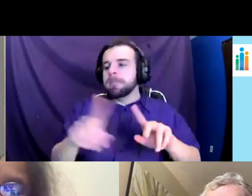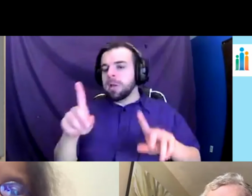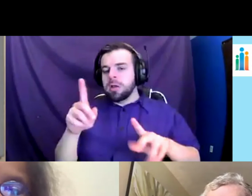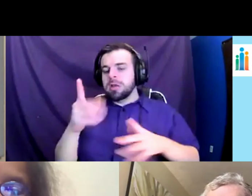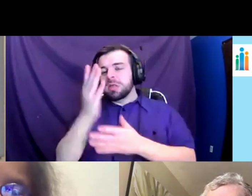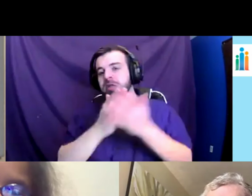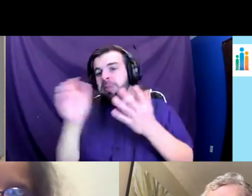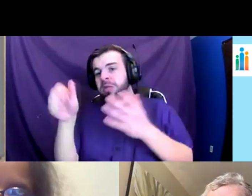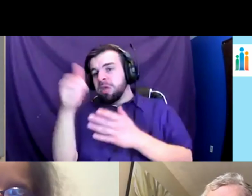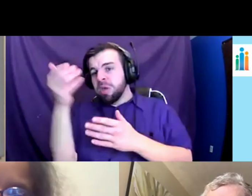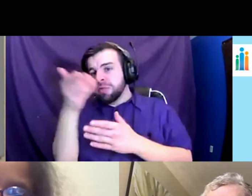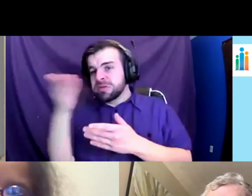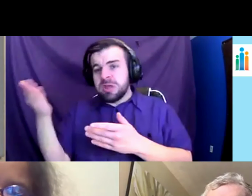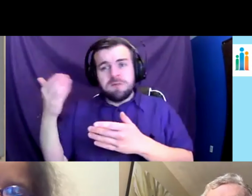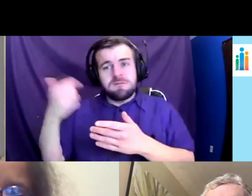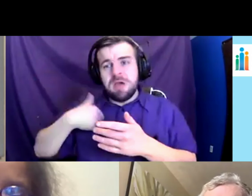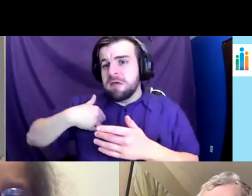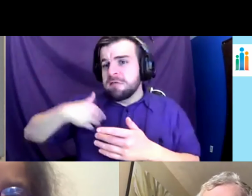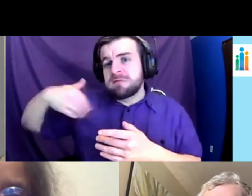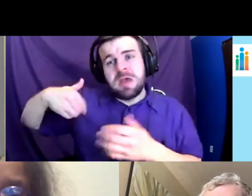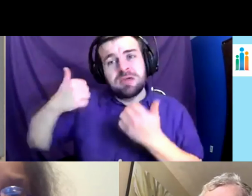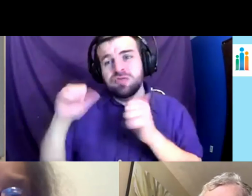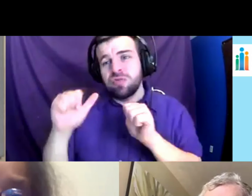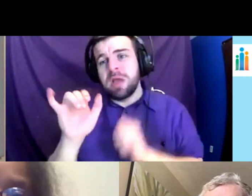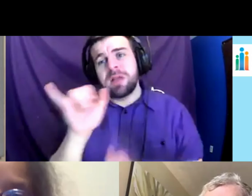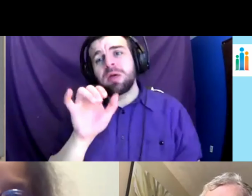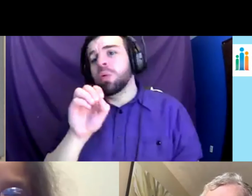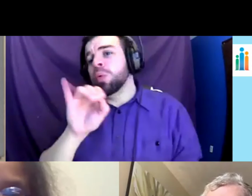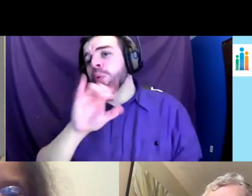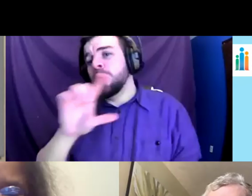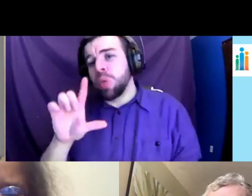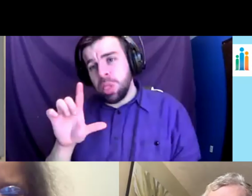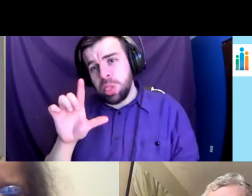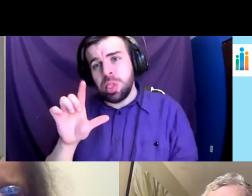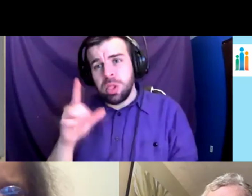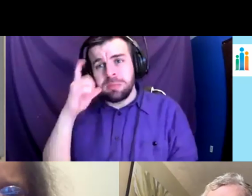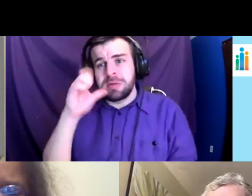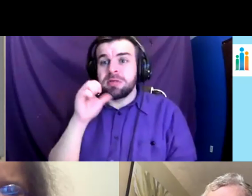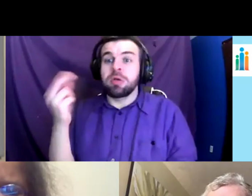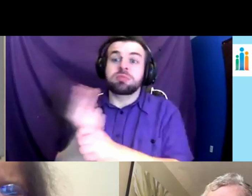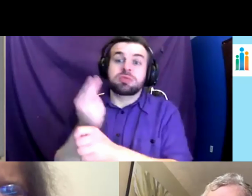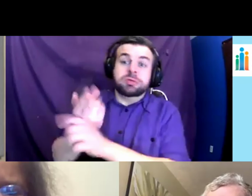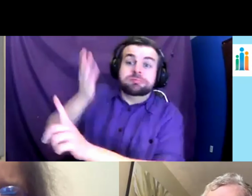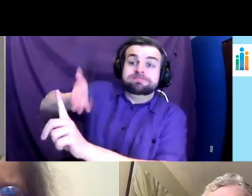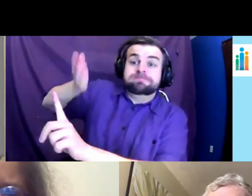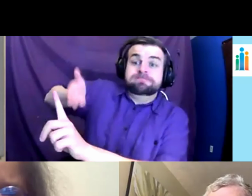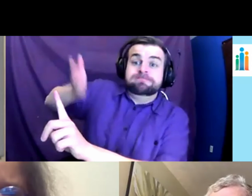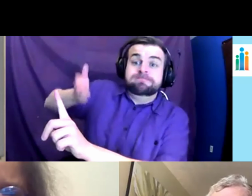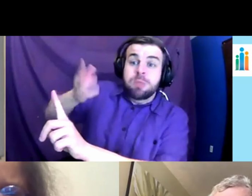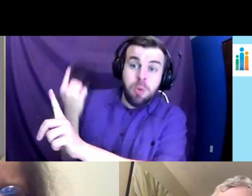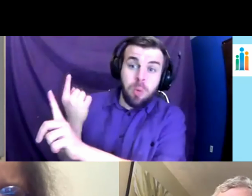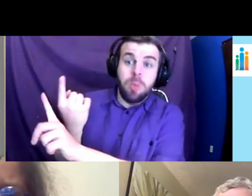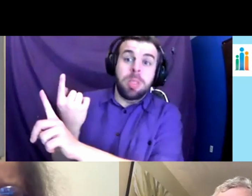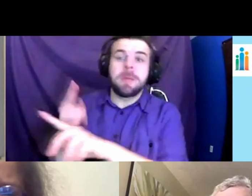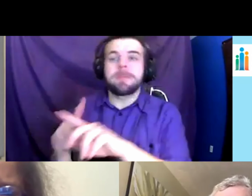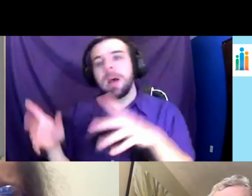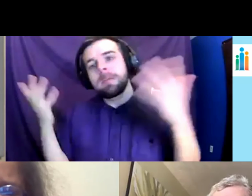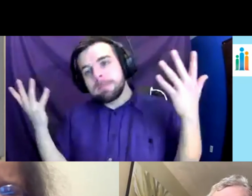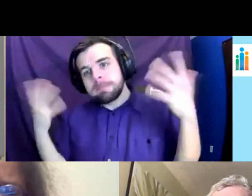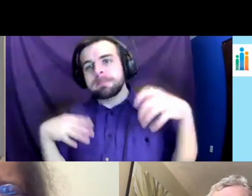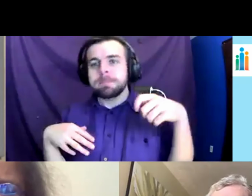got to that yet because I don't use it all the time. But I'm not an expert and stuff.